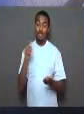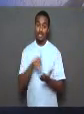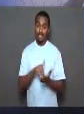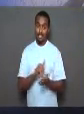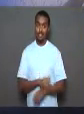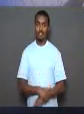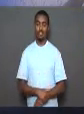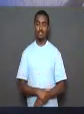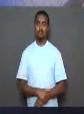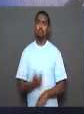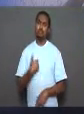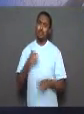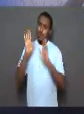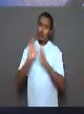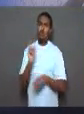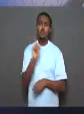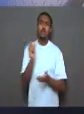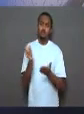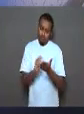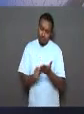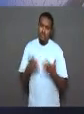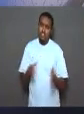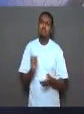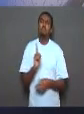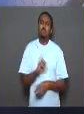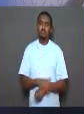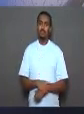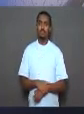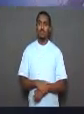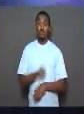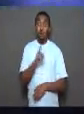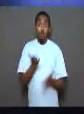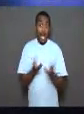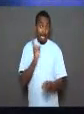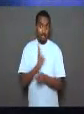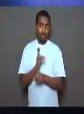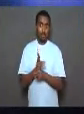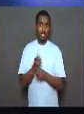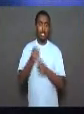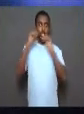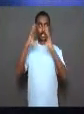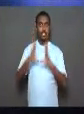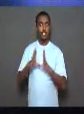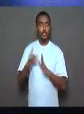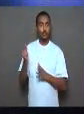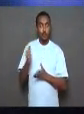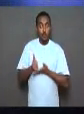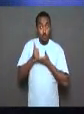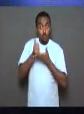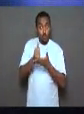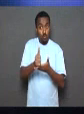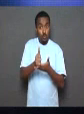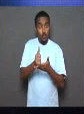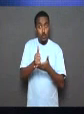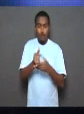Hello again. I wonder what you wrote down. You might expect that the teacher will provide